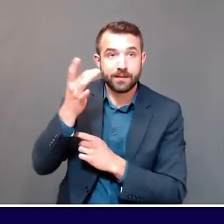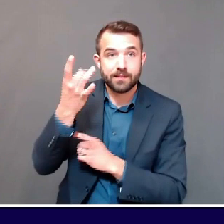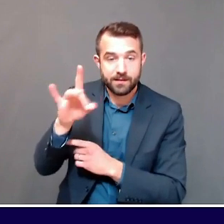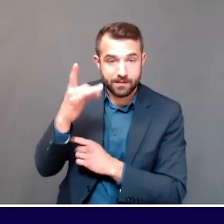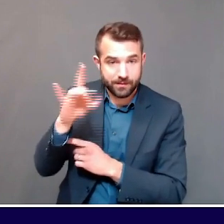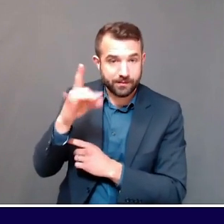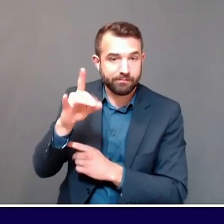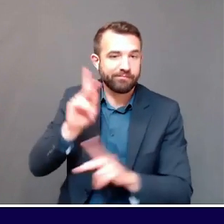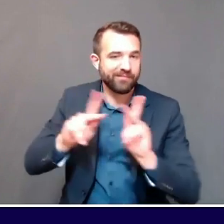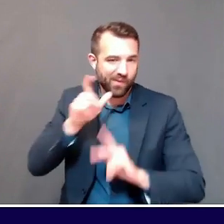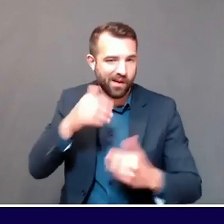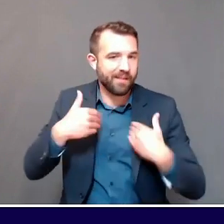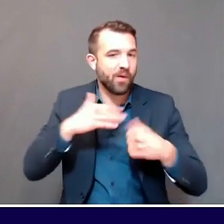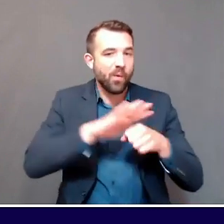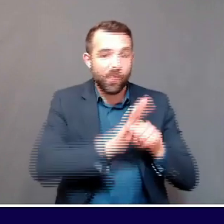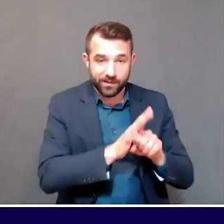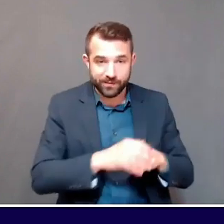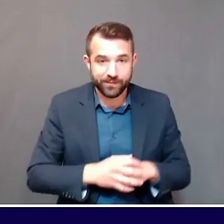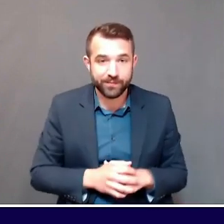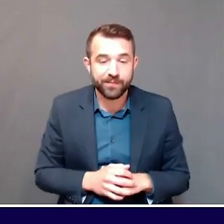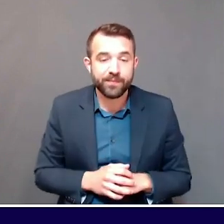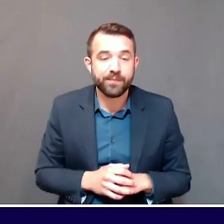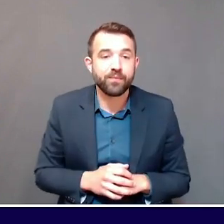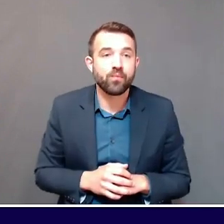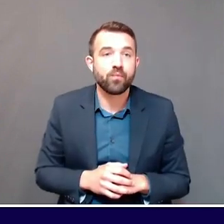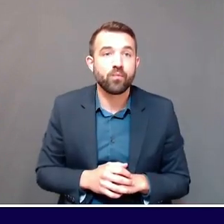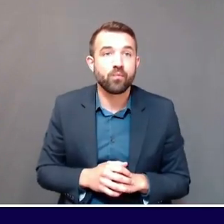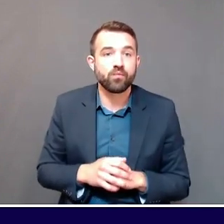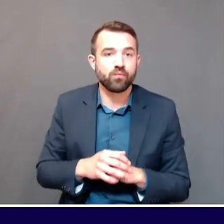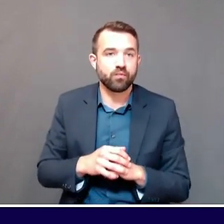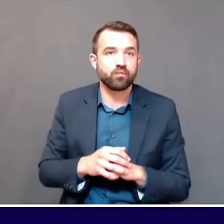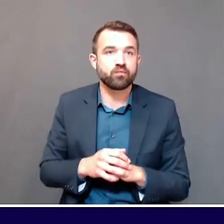2,418 cases of COVID-19 across the state.